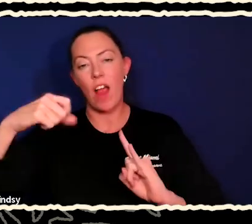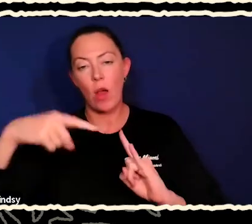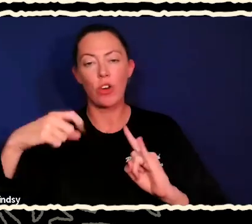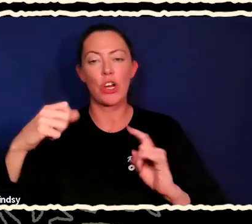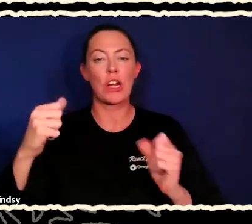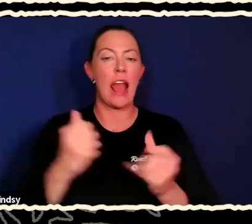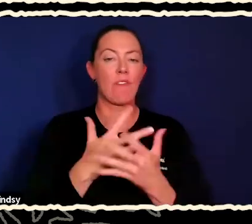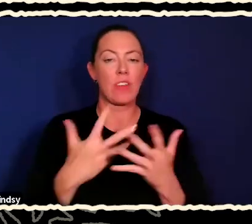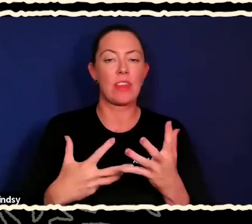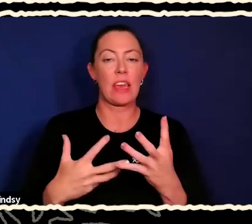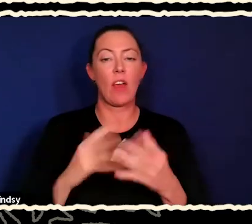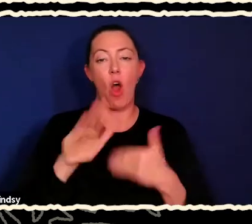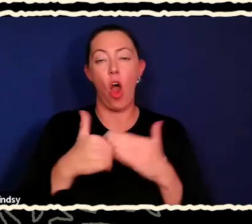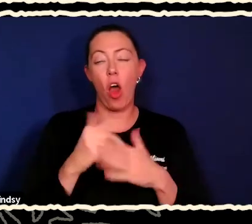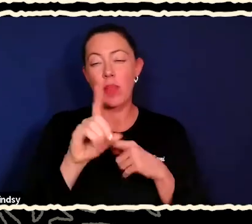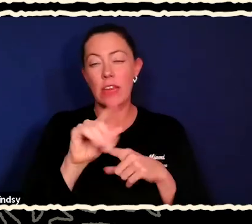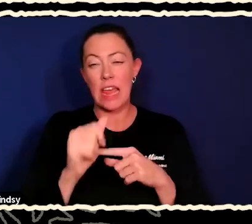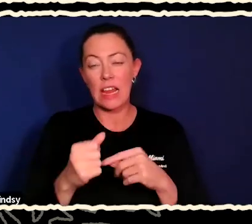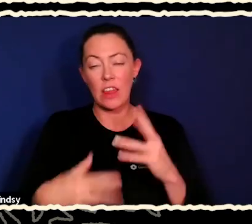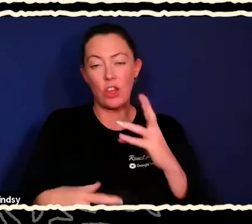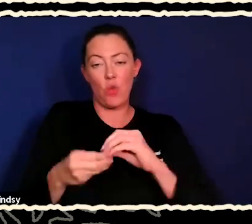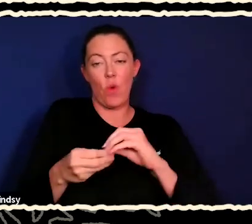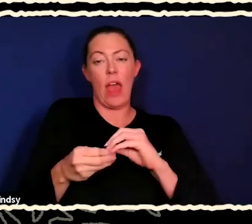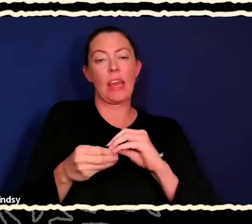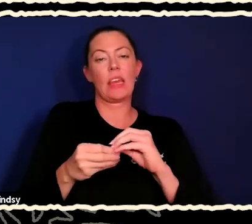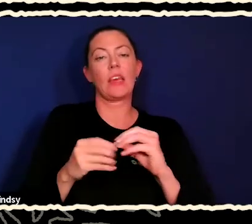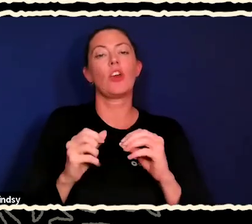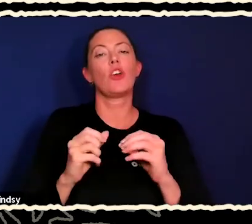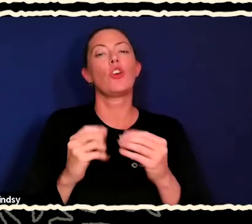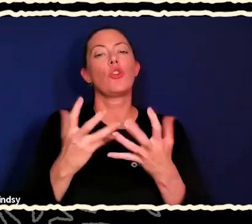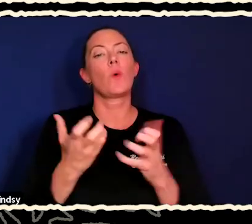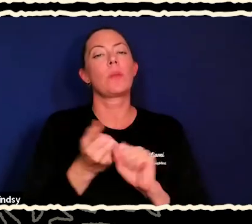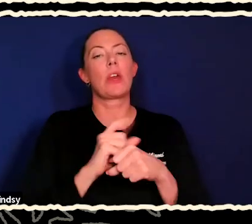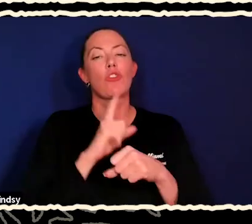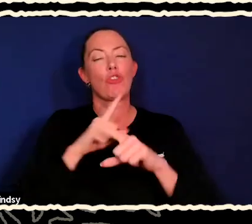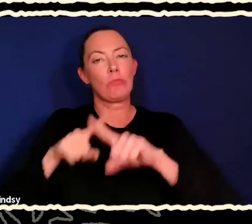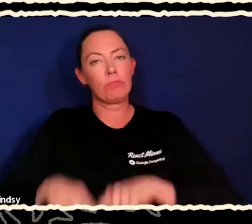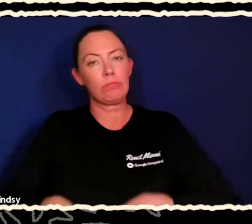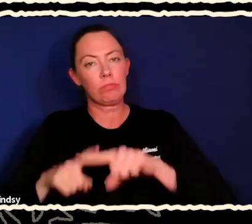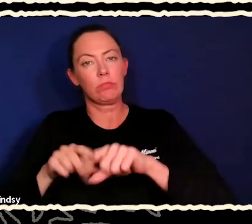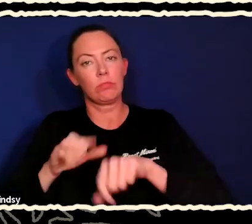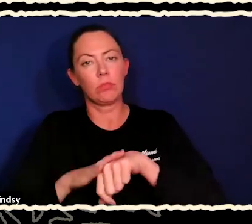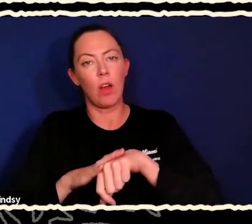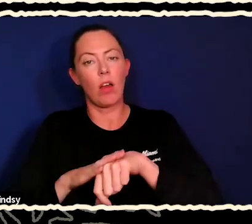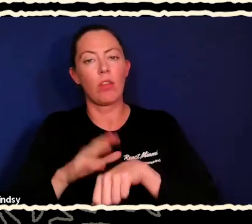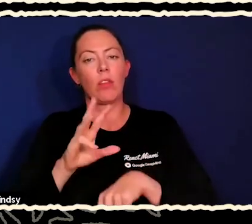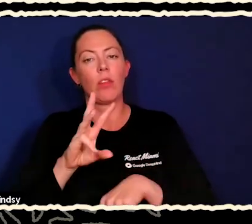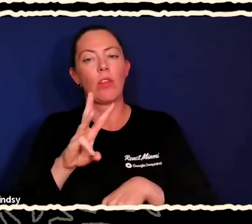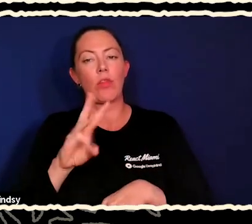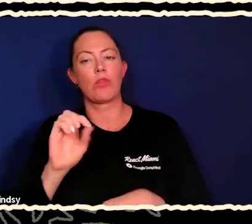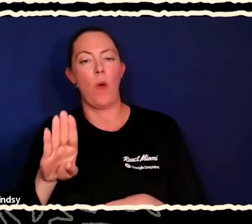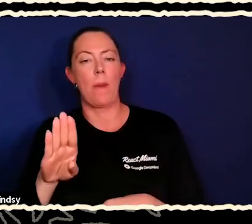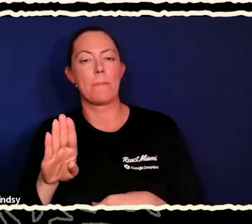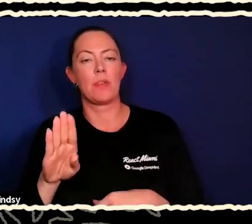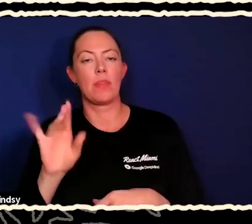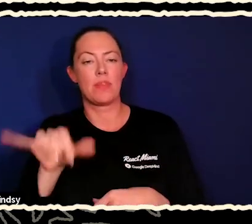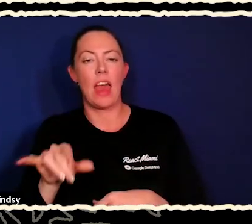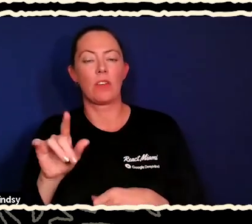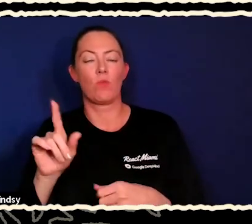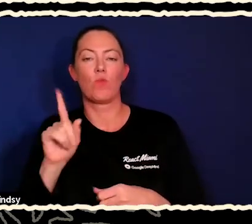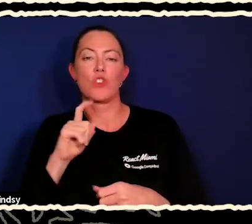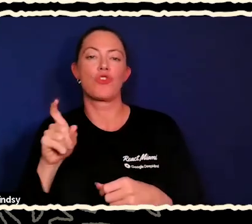top fail you, you can count on the web being there and the web being the platform. So we should all embrace the